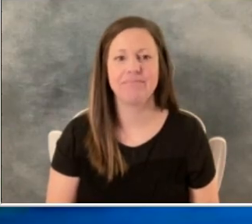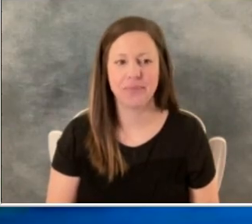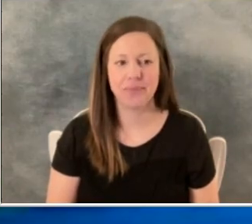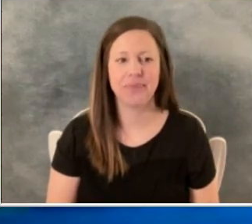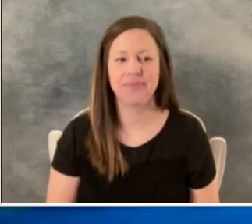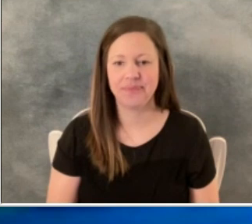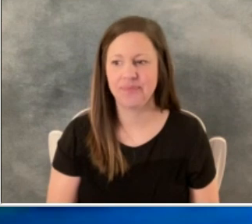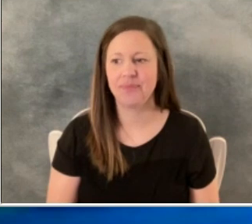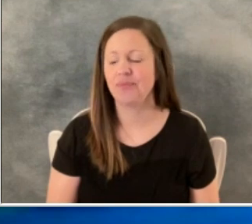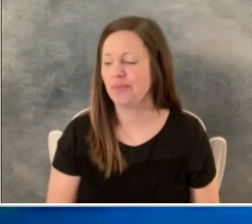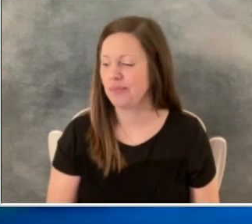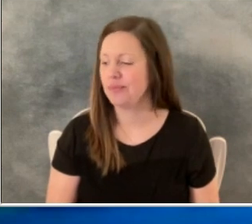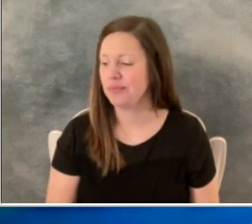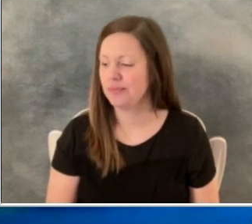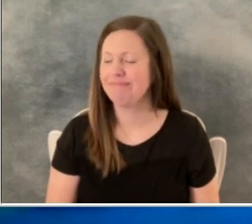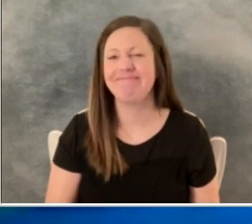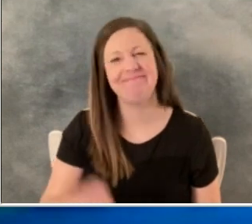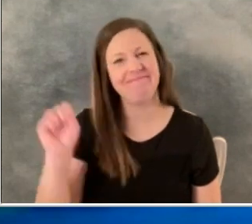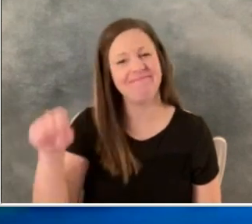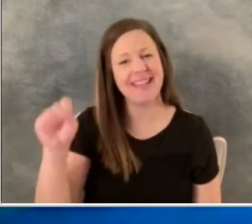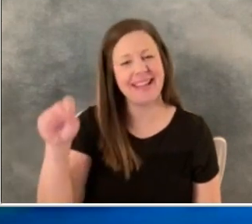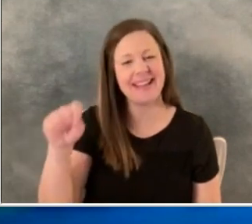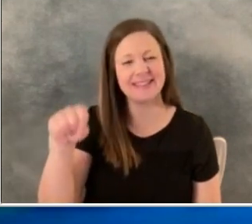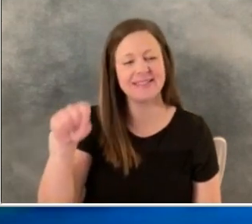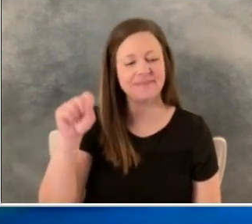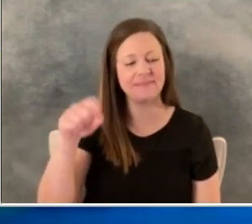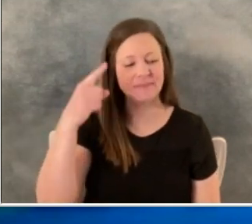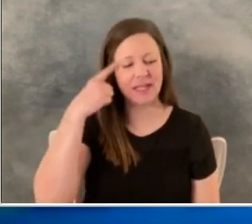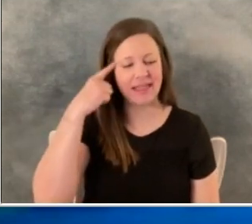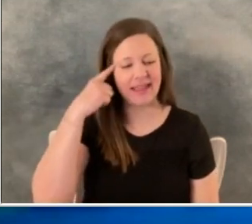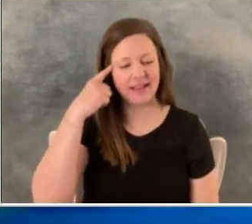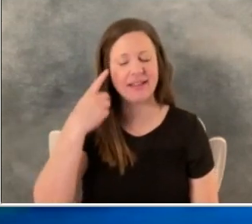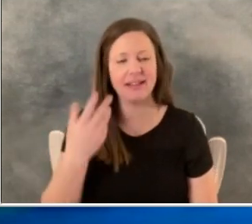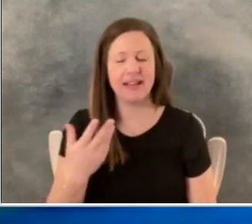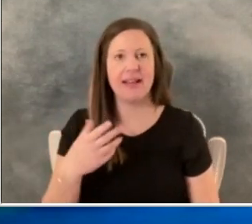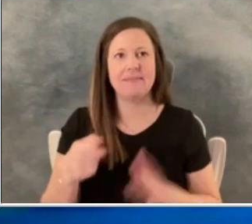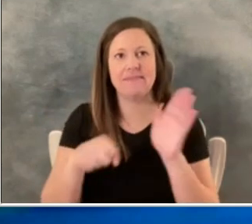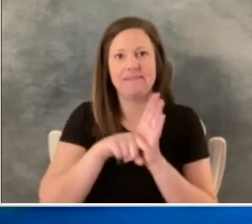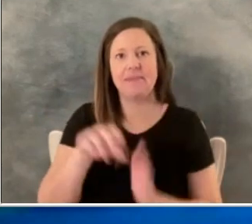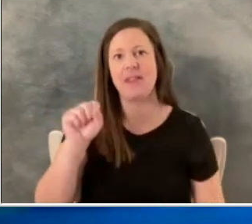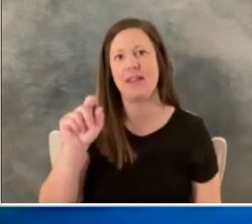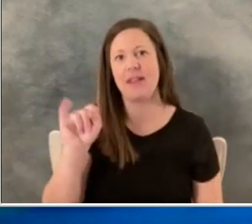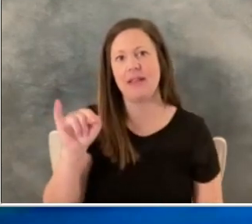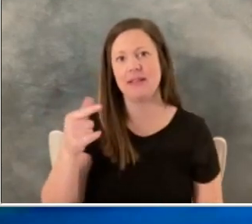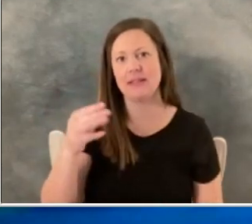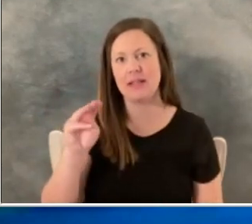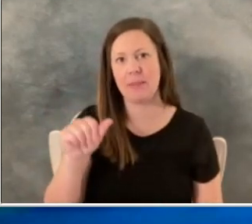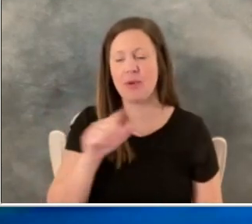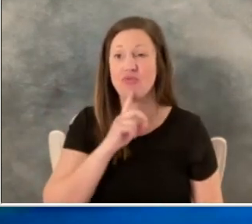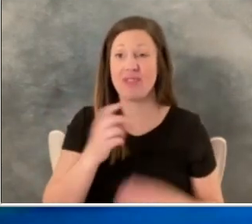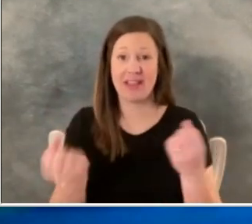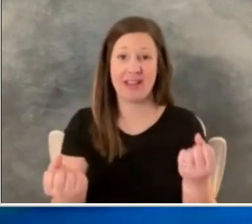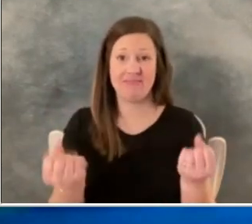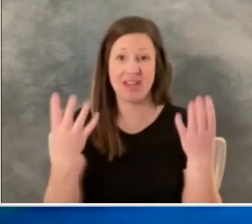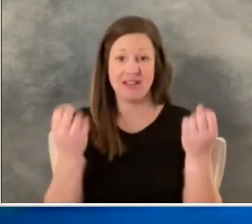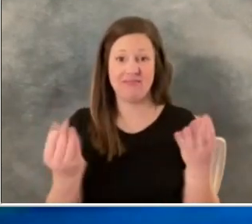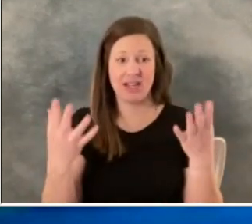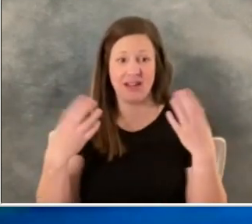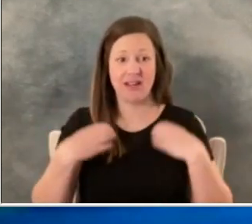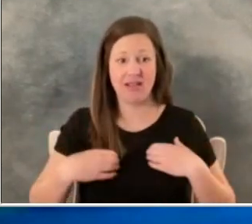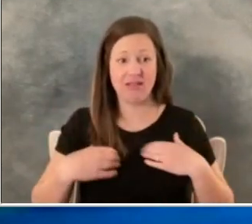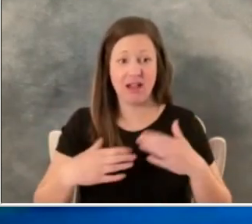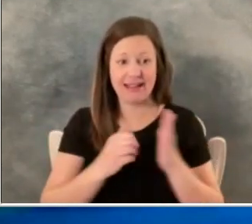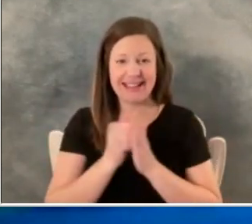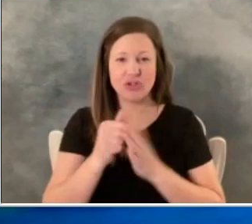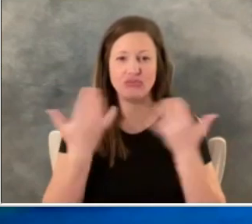Well, I think there is a stigma. I mean, it is the case that the vast majority of lung cancers are still smoking related.